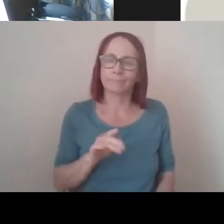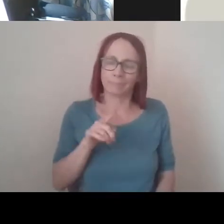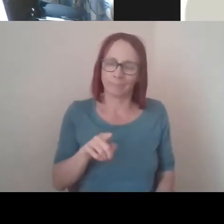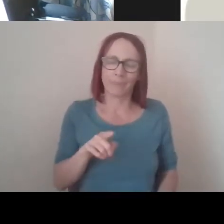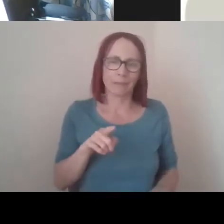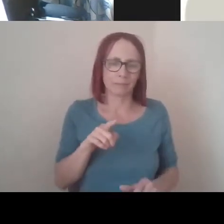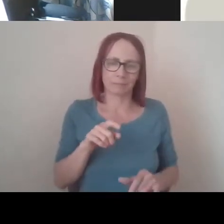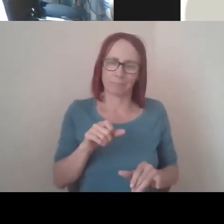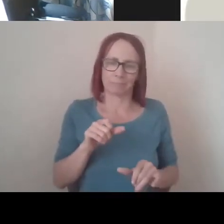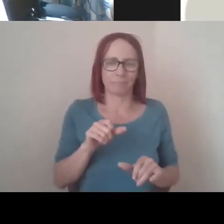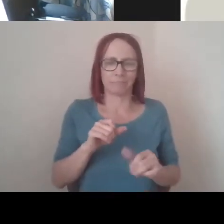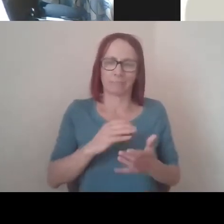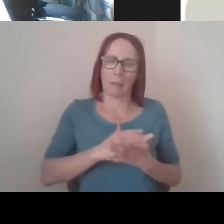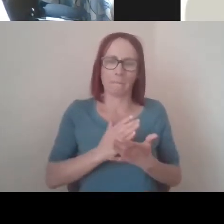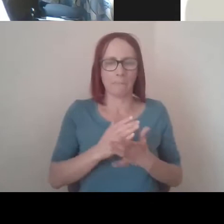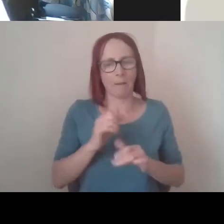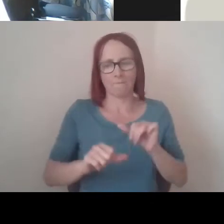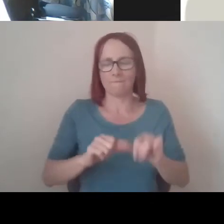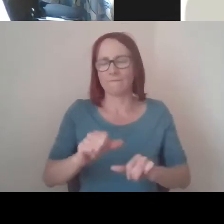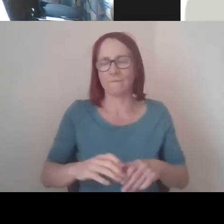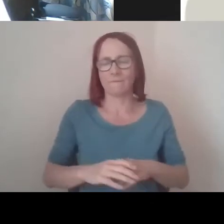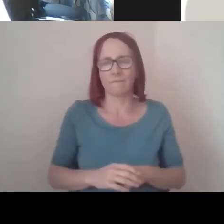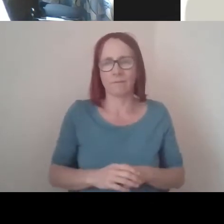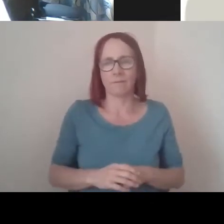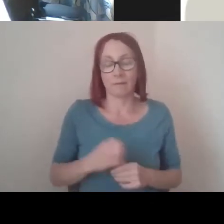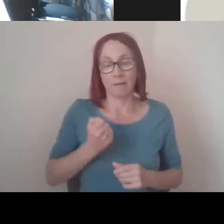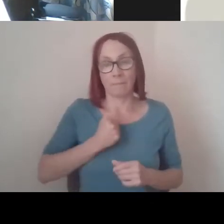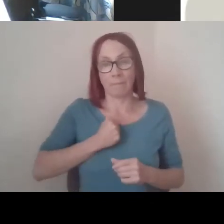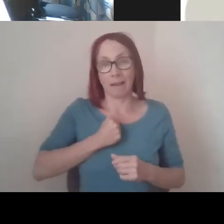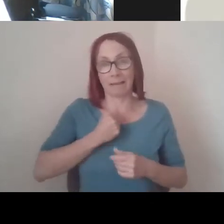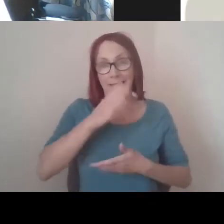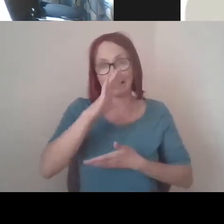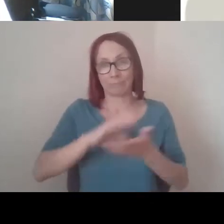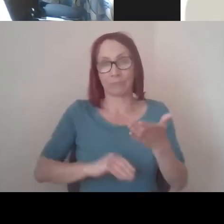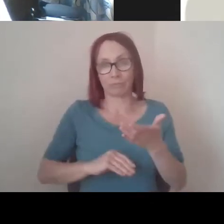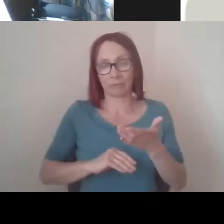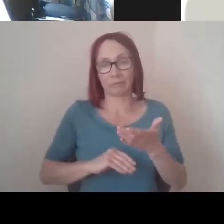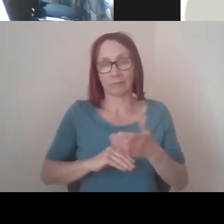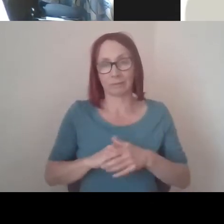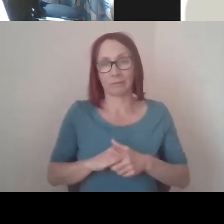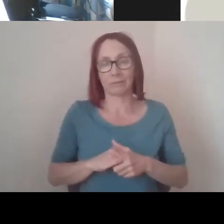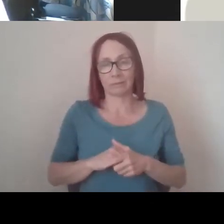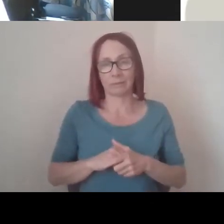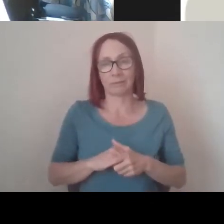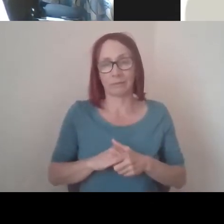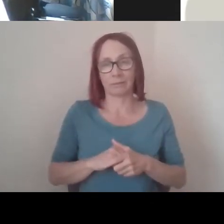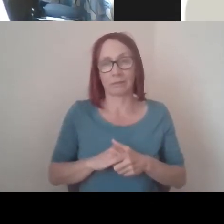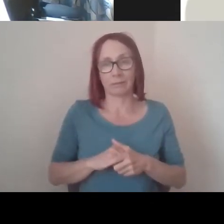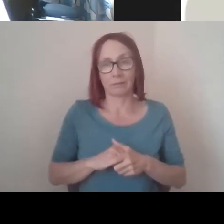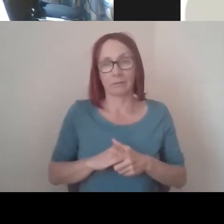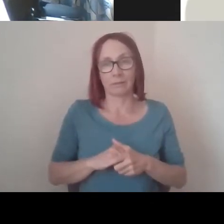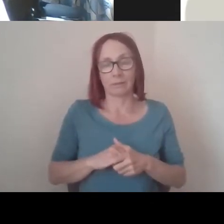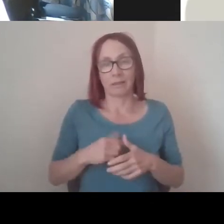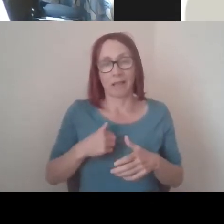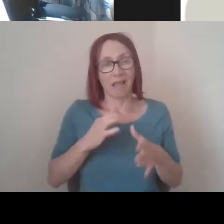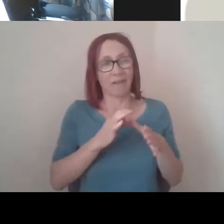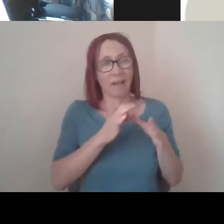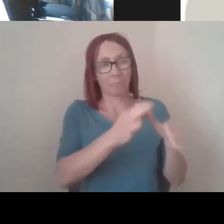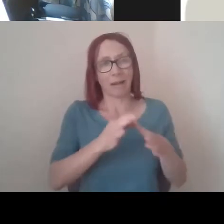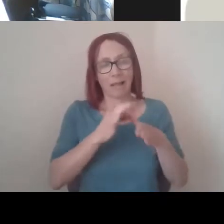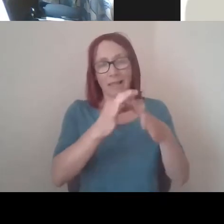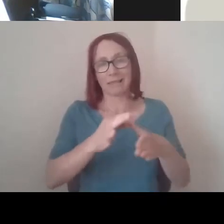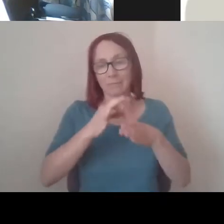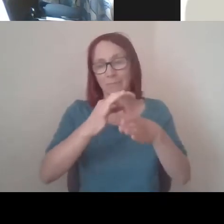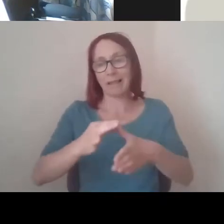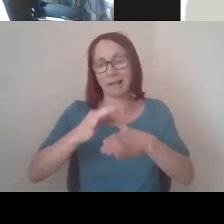story. And certainly from my own experience, I have applied for a lot more public